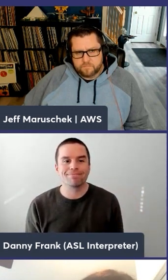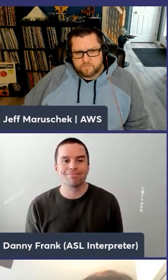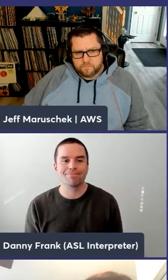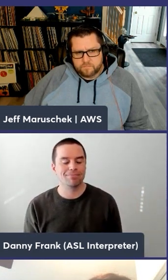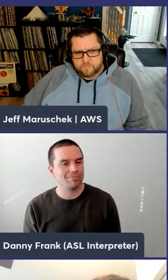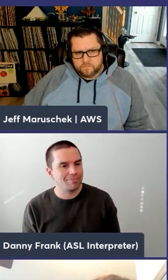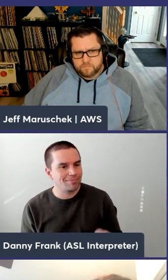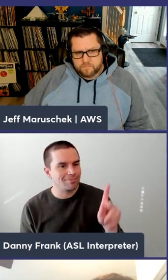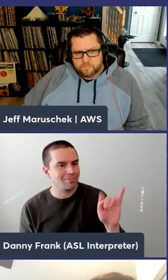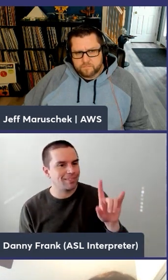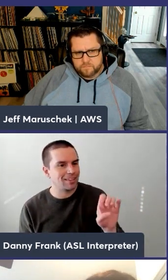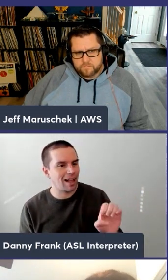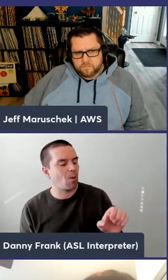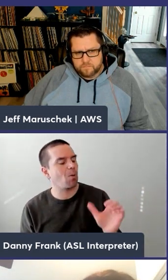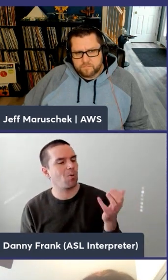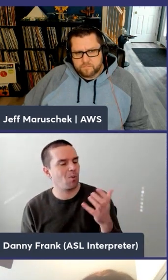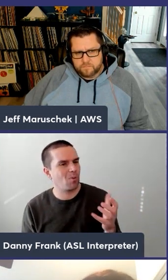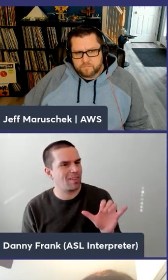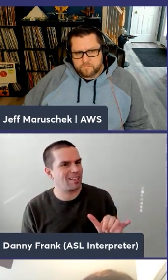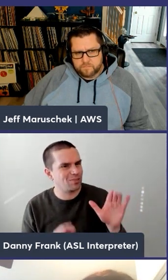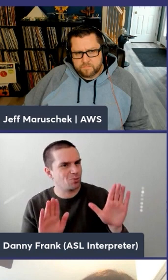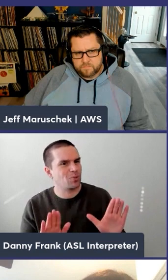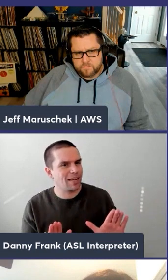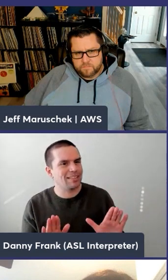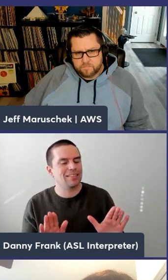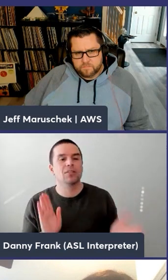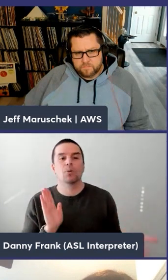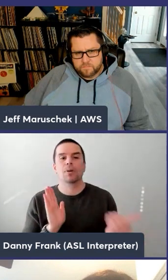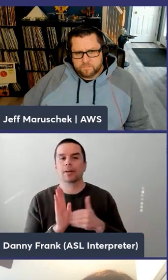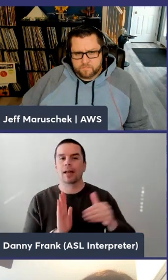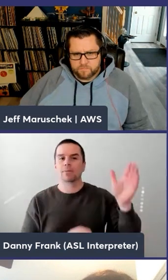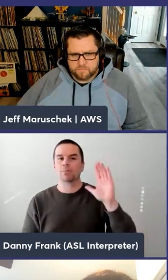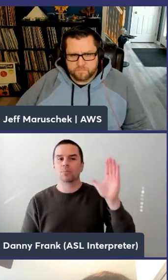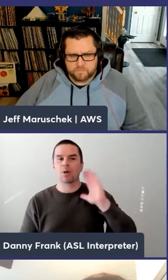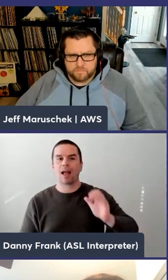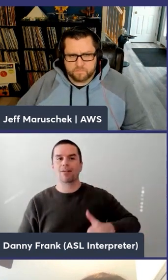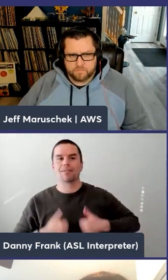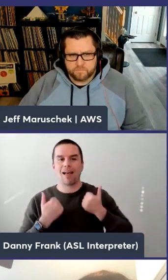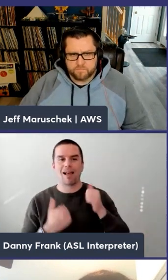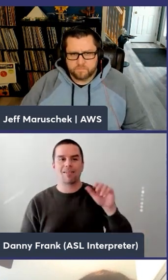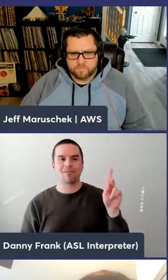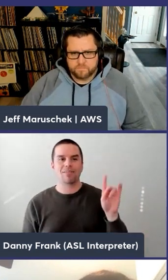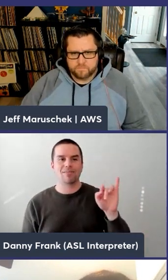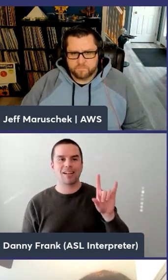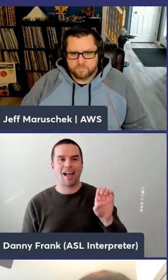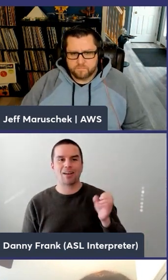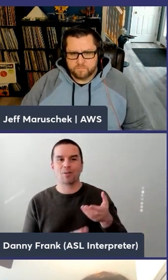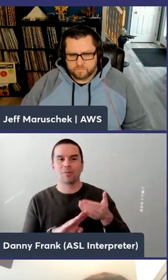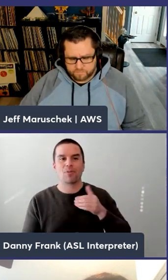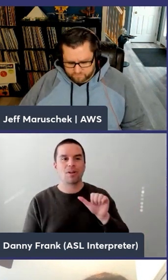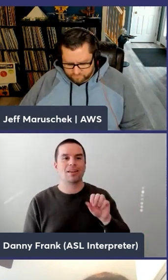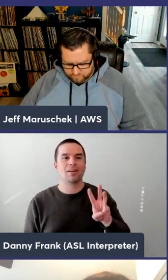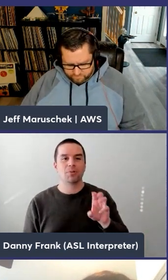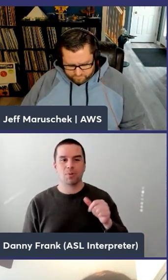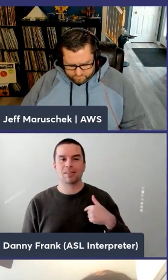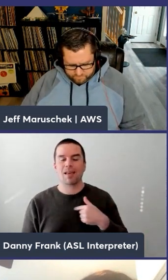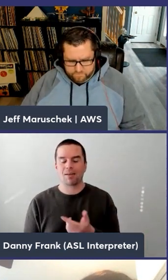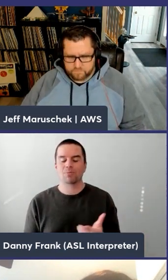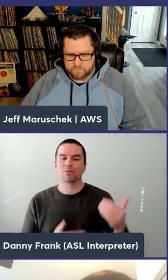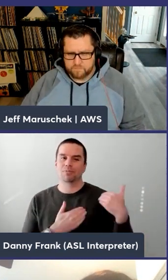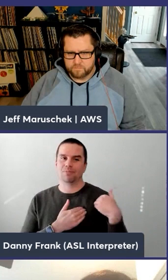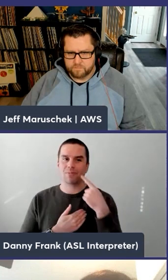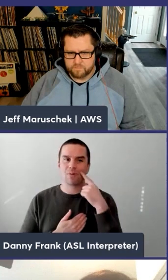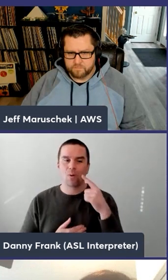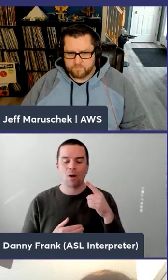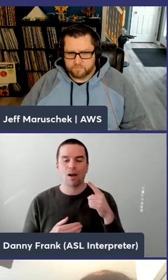that's great because again, so prior life of Kyle before AWS, I was responsible for said